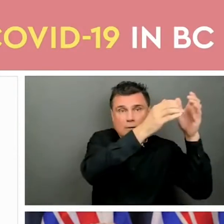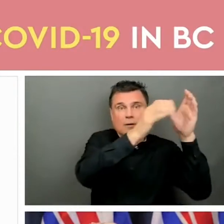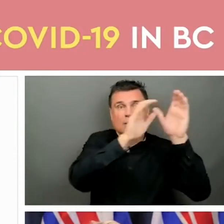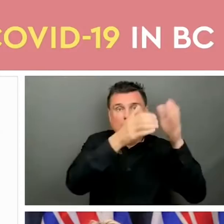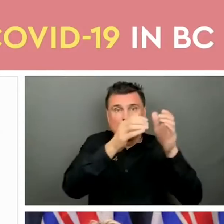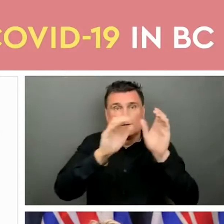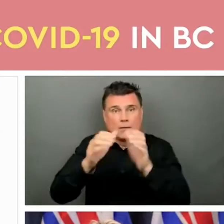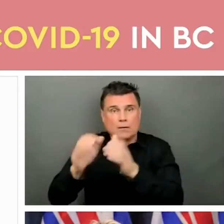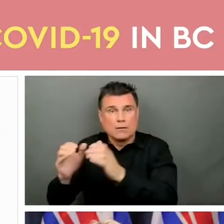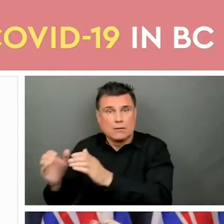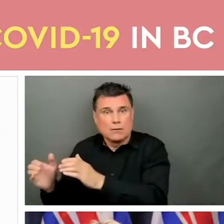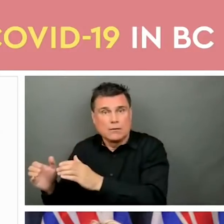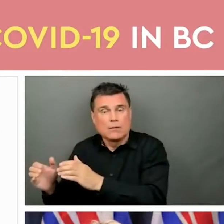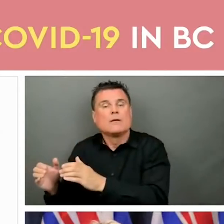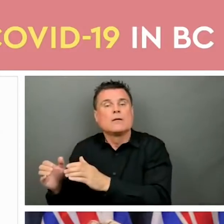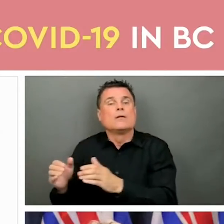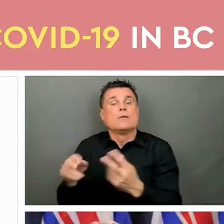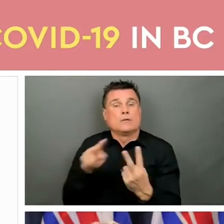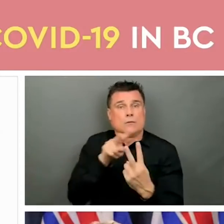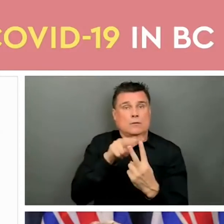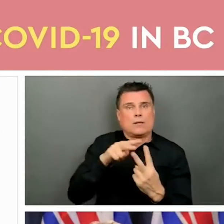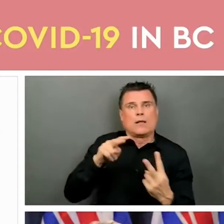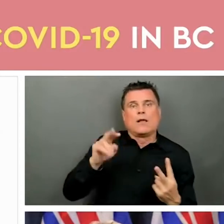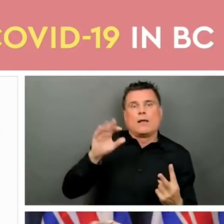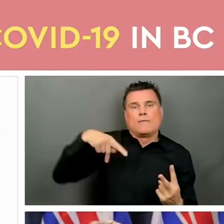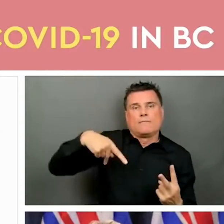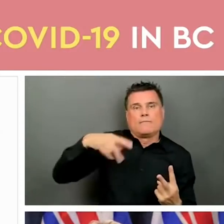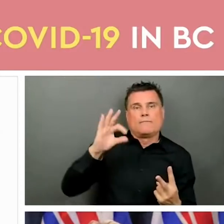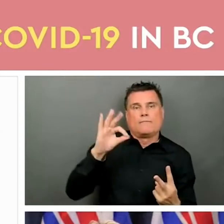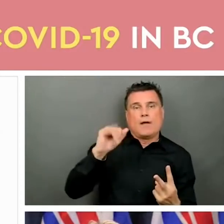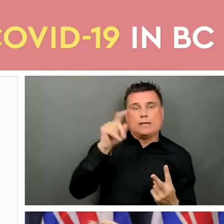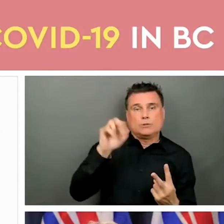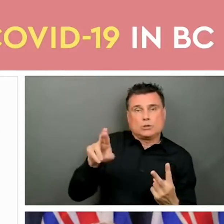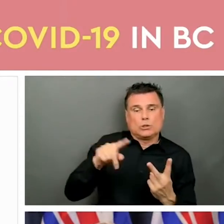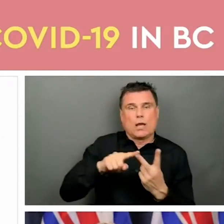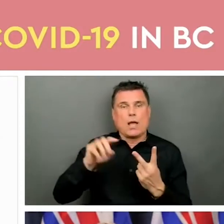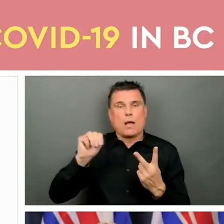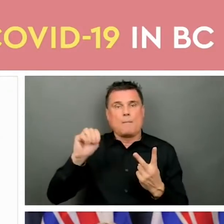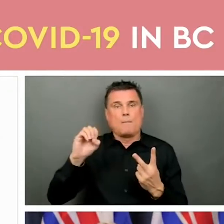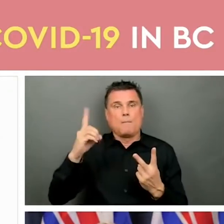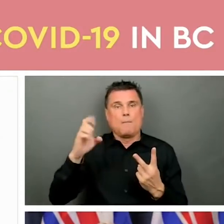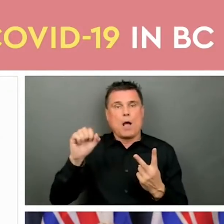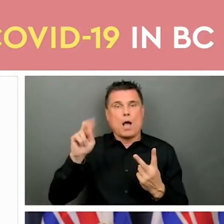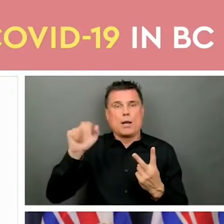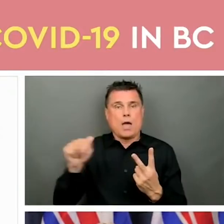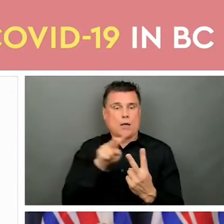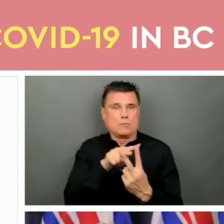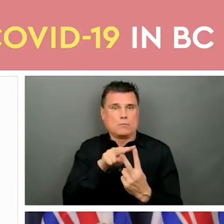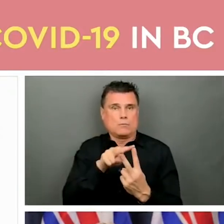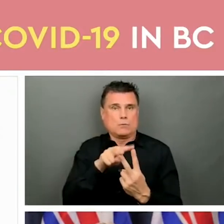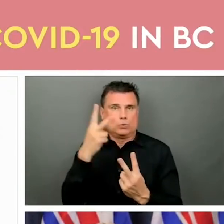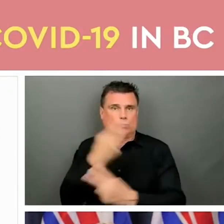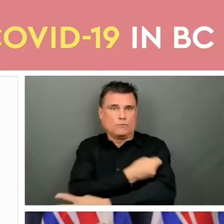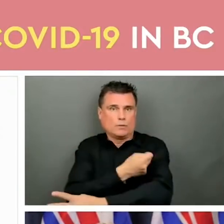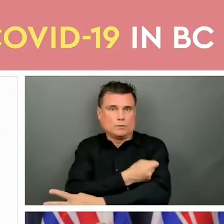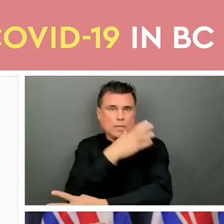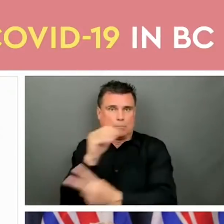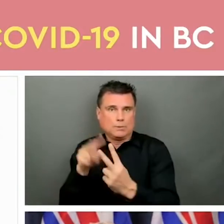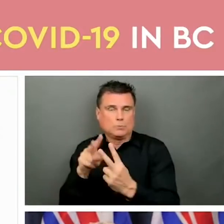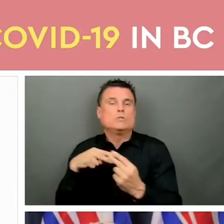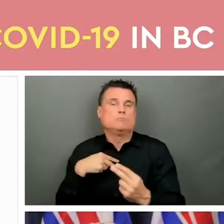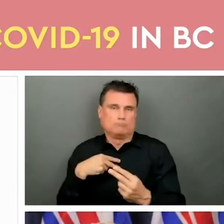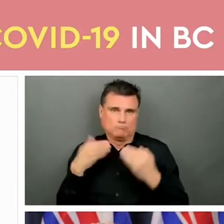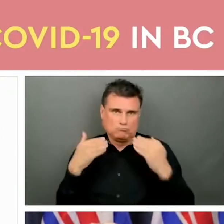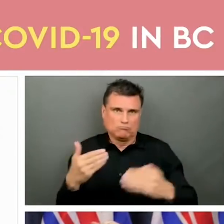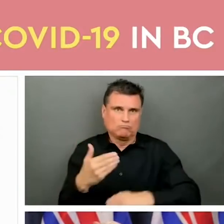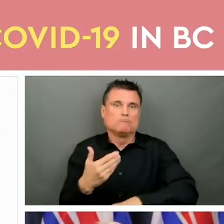for people aged 63 and above across the province, and the next 2 to 3 weeks we'll be focusing